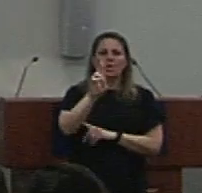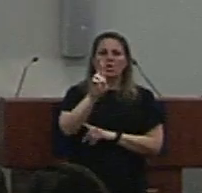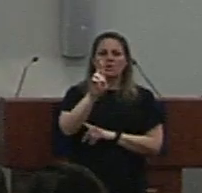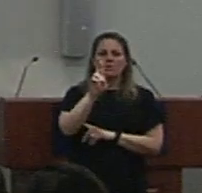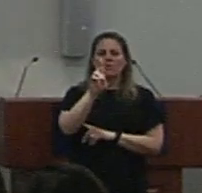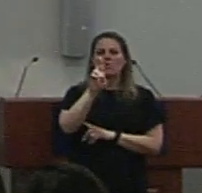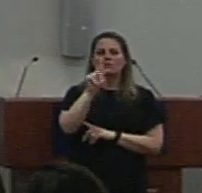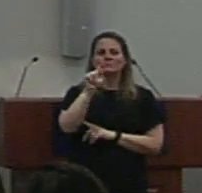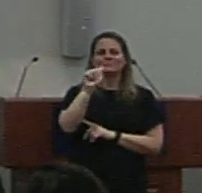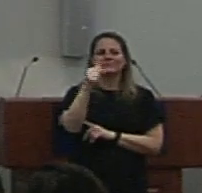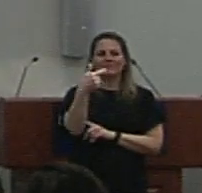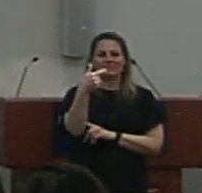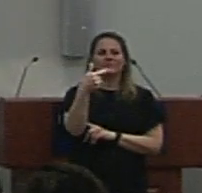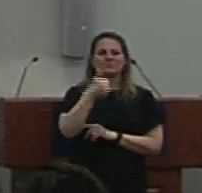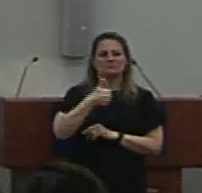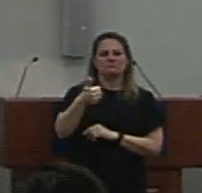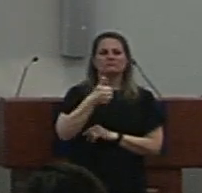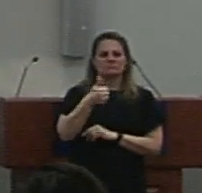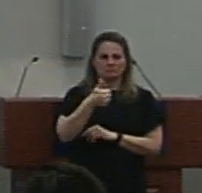in an